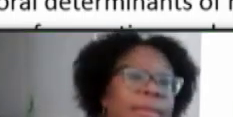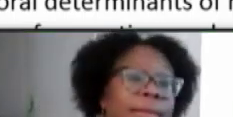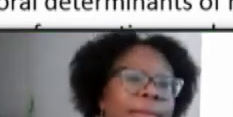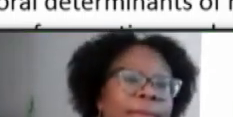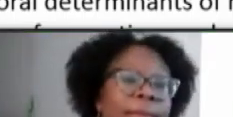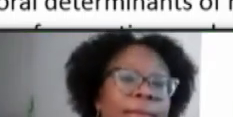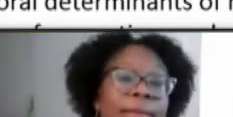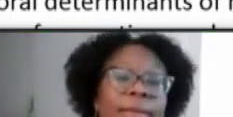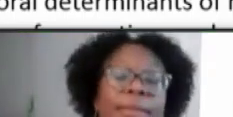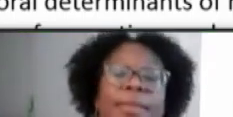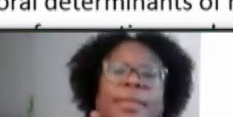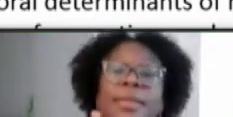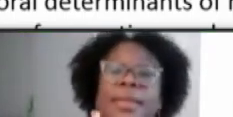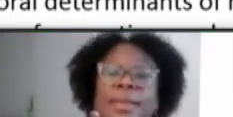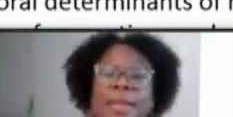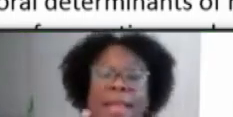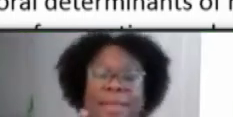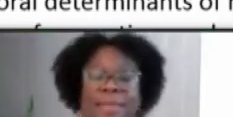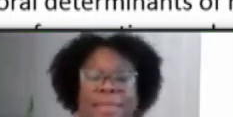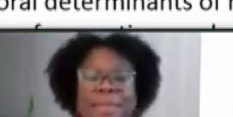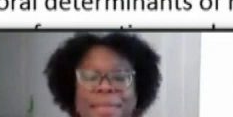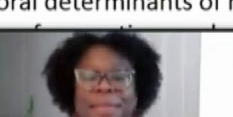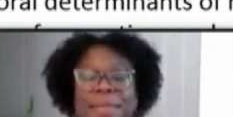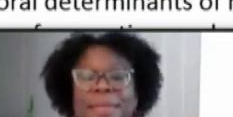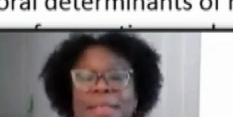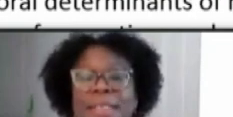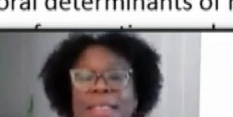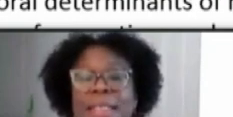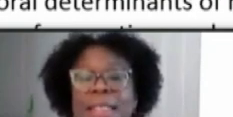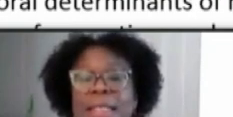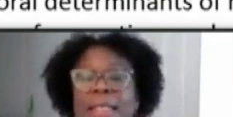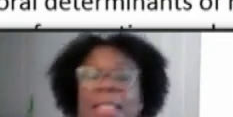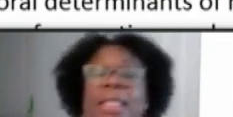They are up. Let me try. Sorry.